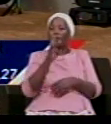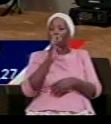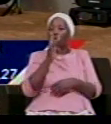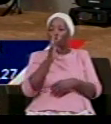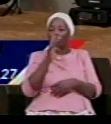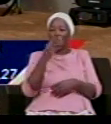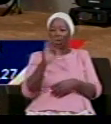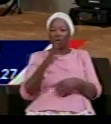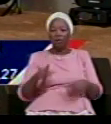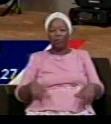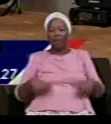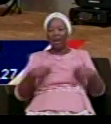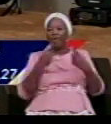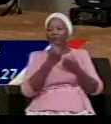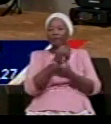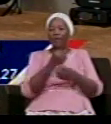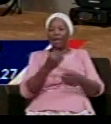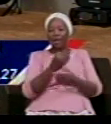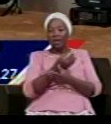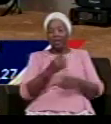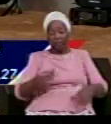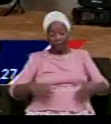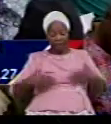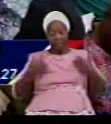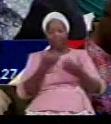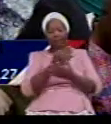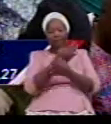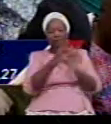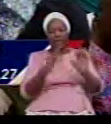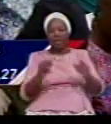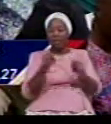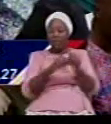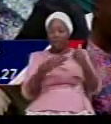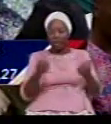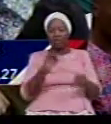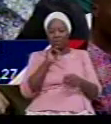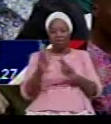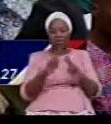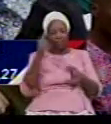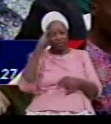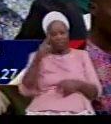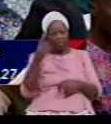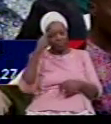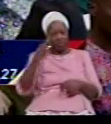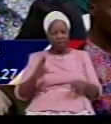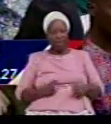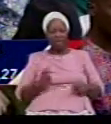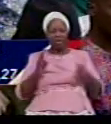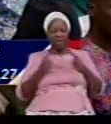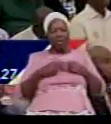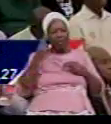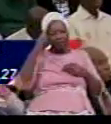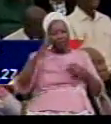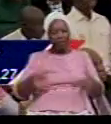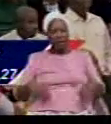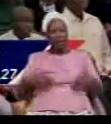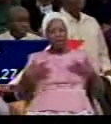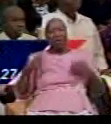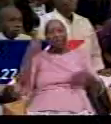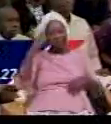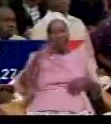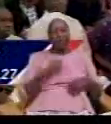of life freely. Everything is now available for you. For your health, for your life, for